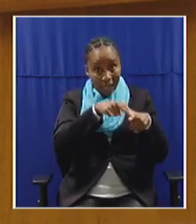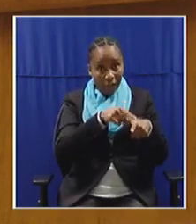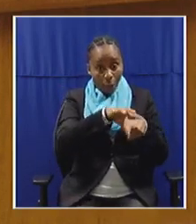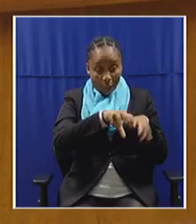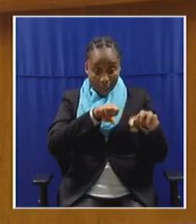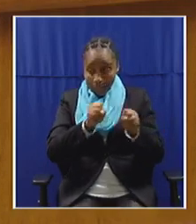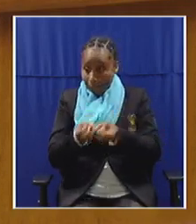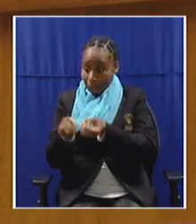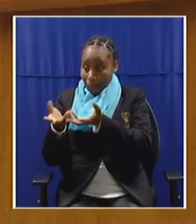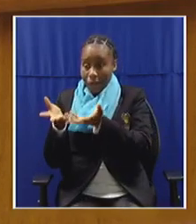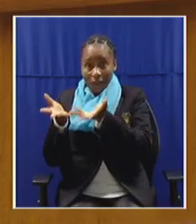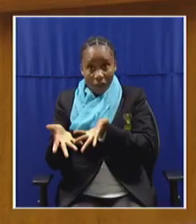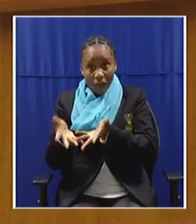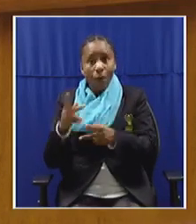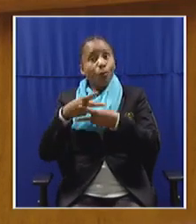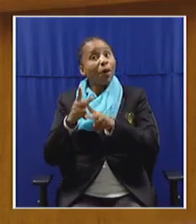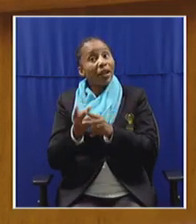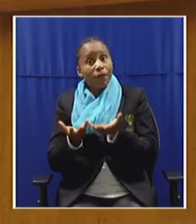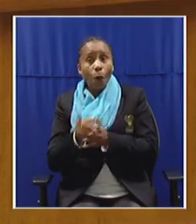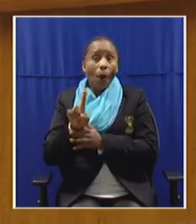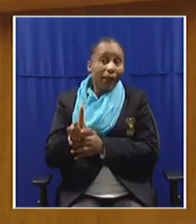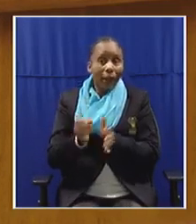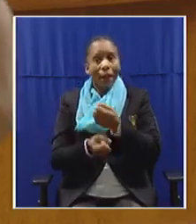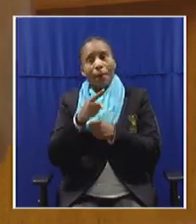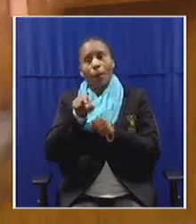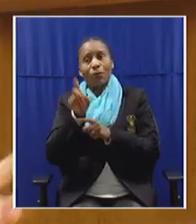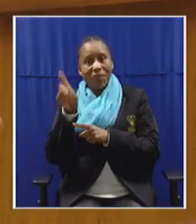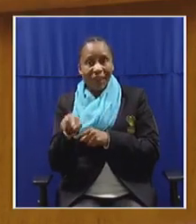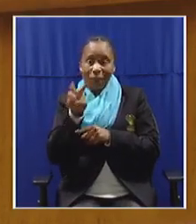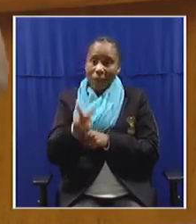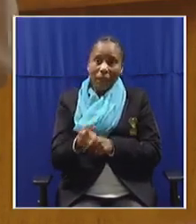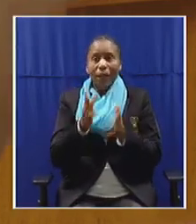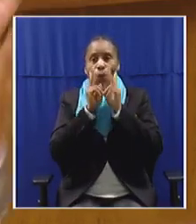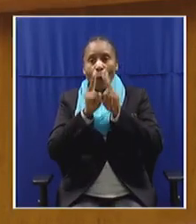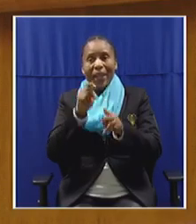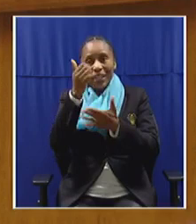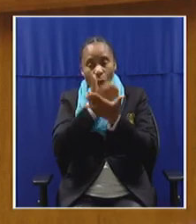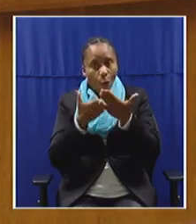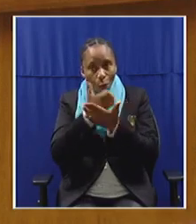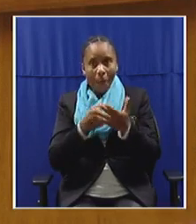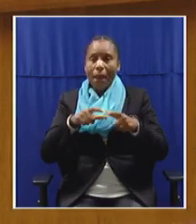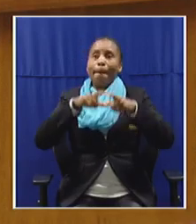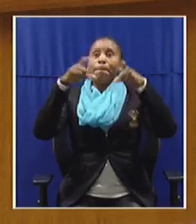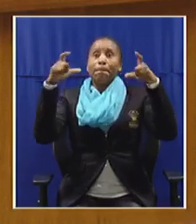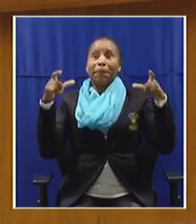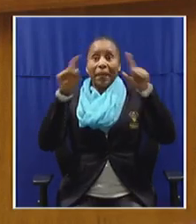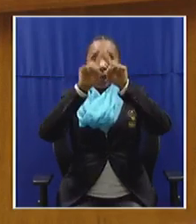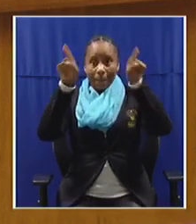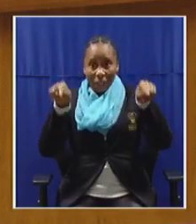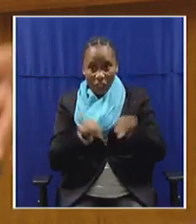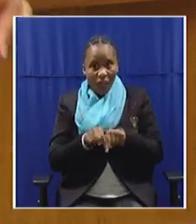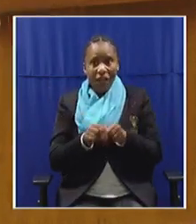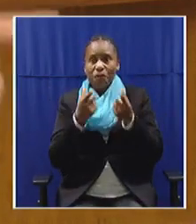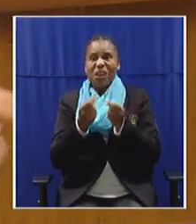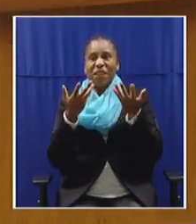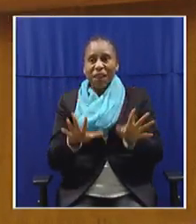away. Have they been productive? What is going to happen? Let's look at the economy. Let's look at the bigger picture. Let us not do it